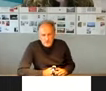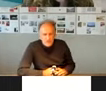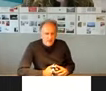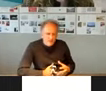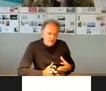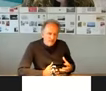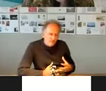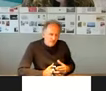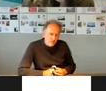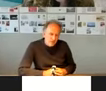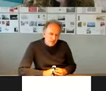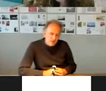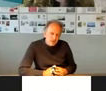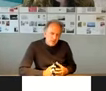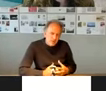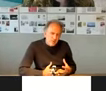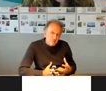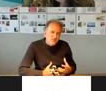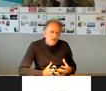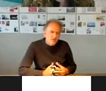dynamic spaces